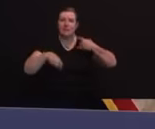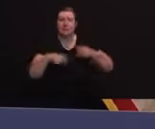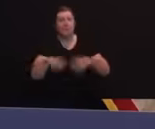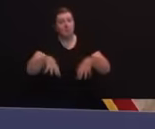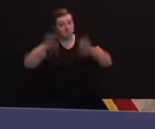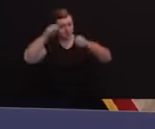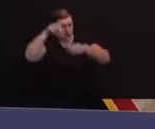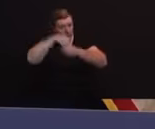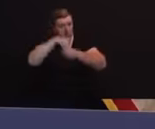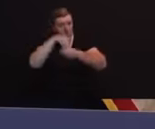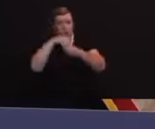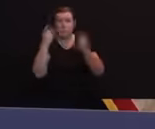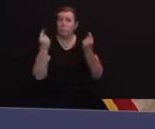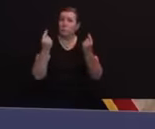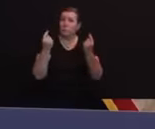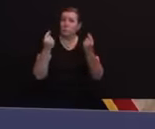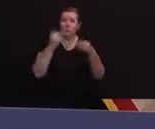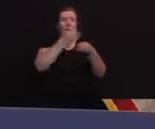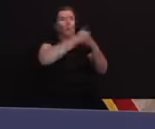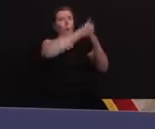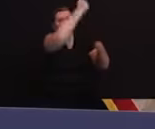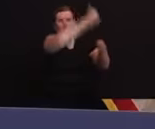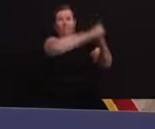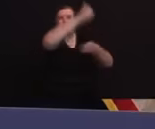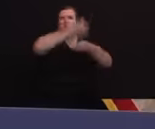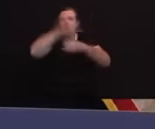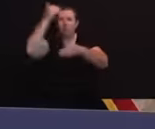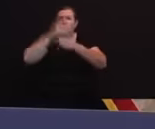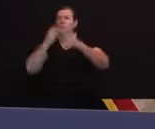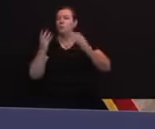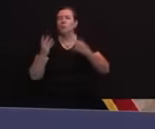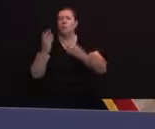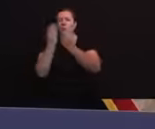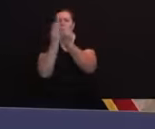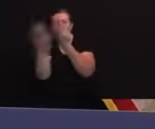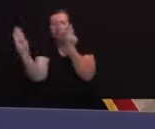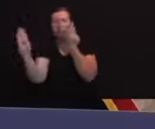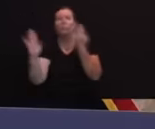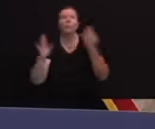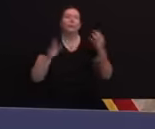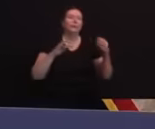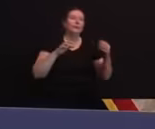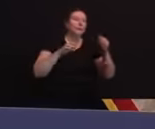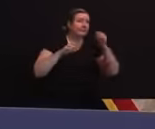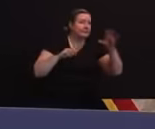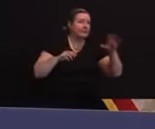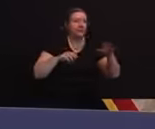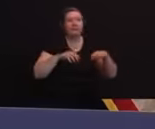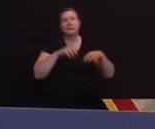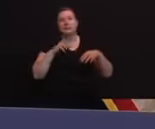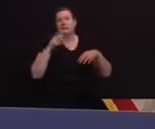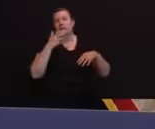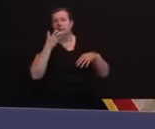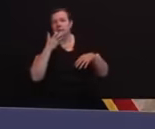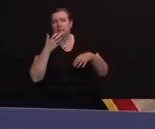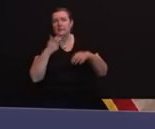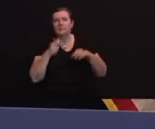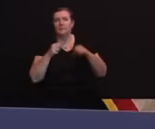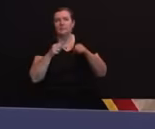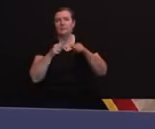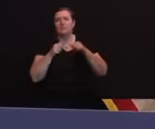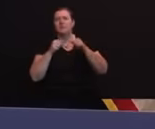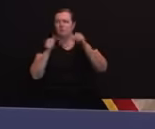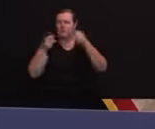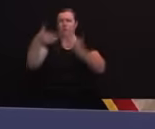opening windows and doors or by placing central air and heating on continuous circulation. If you are